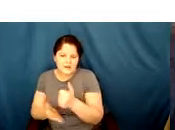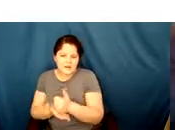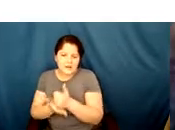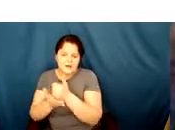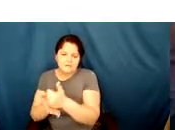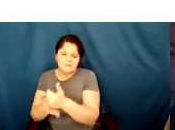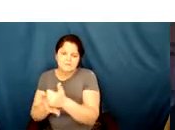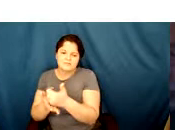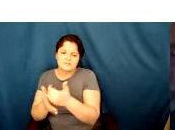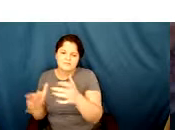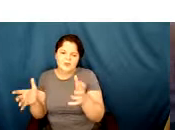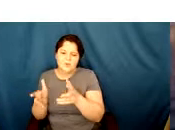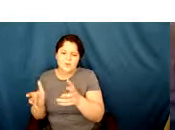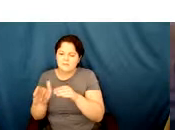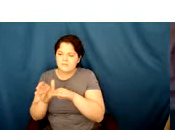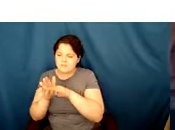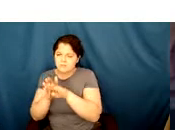transit-oriented development.